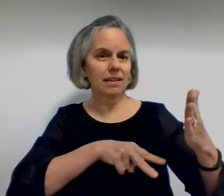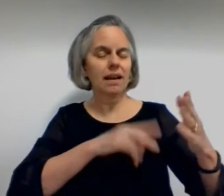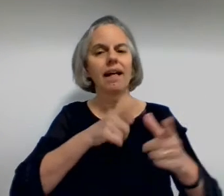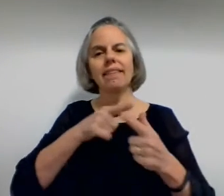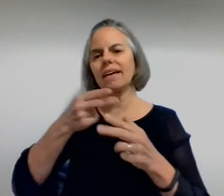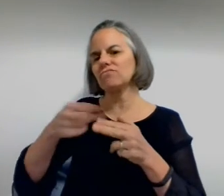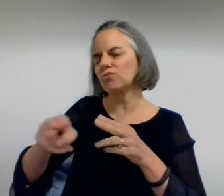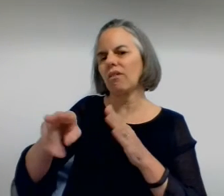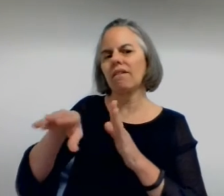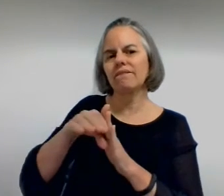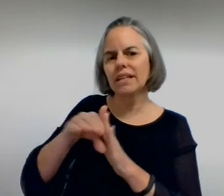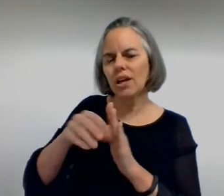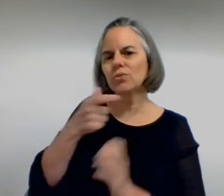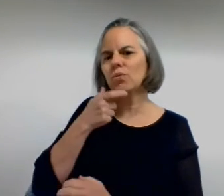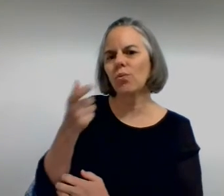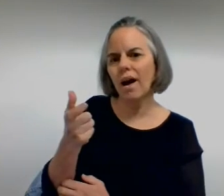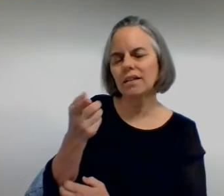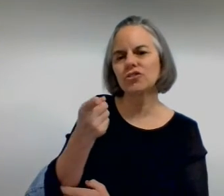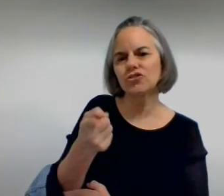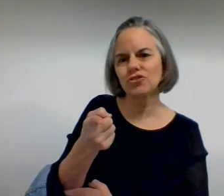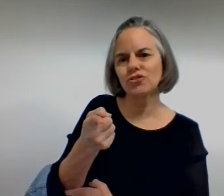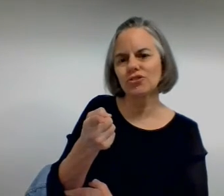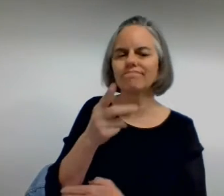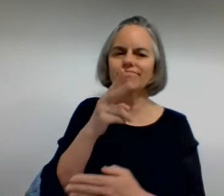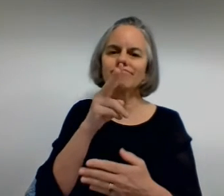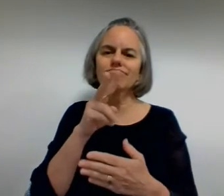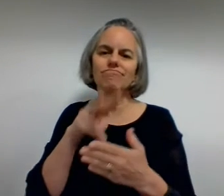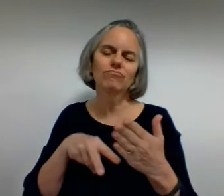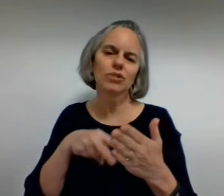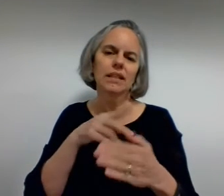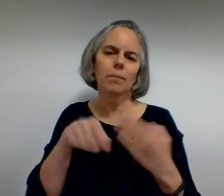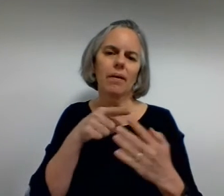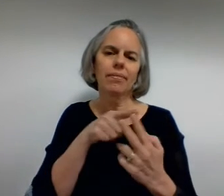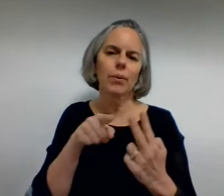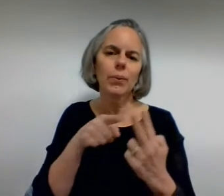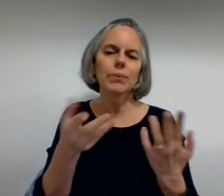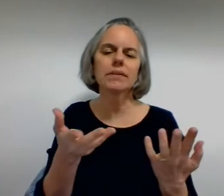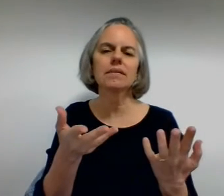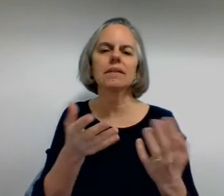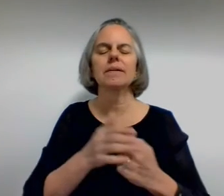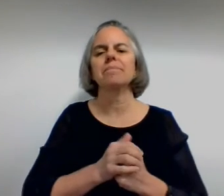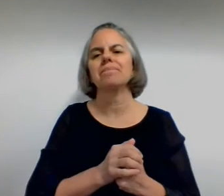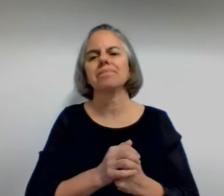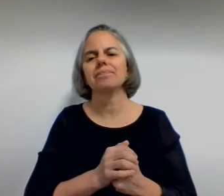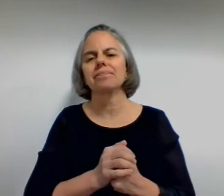short video for you to watch there. So reading about those. Then